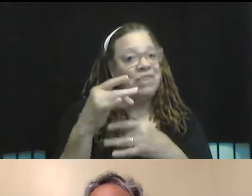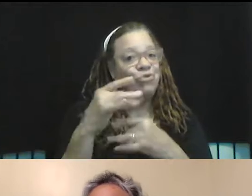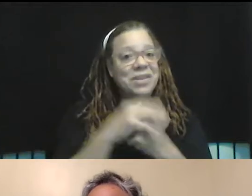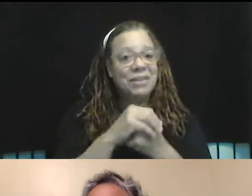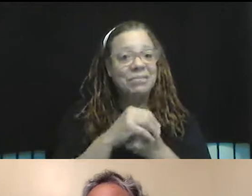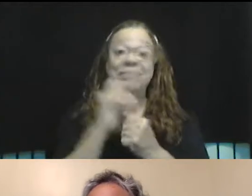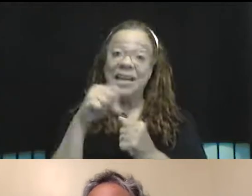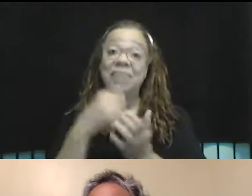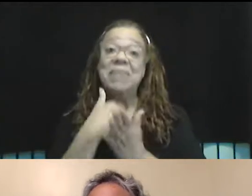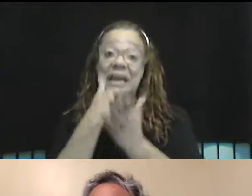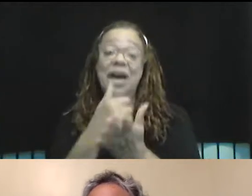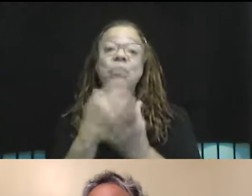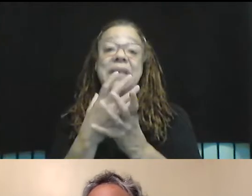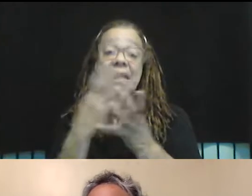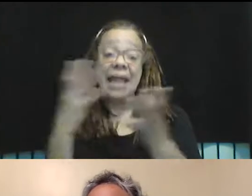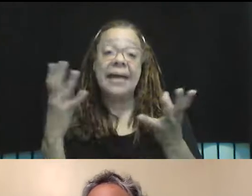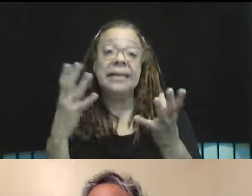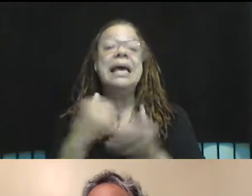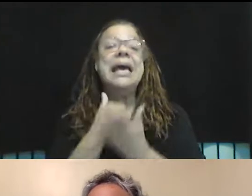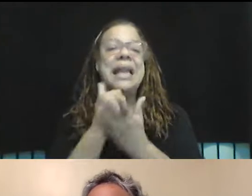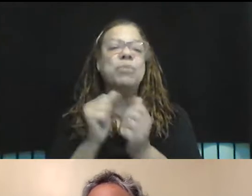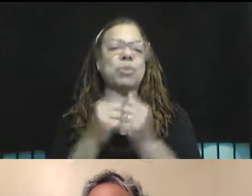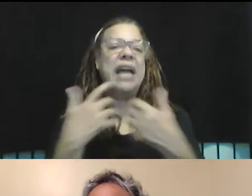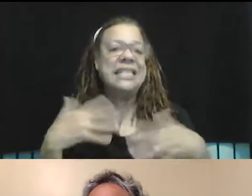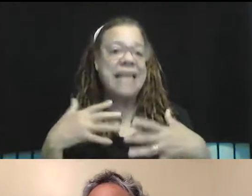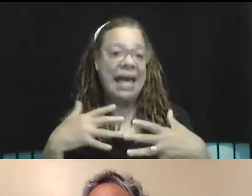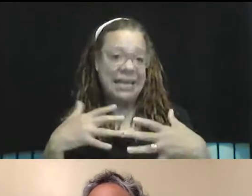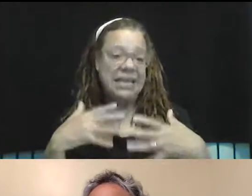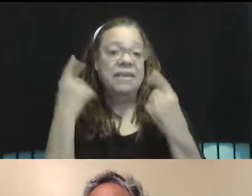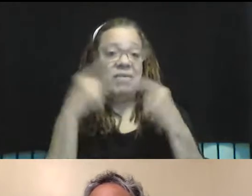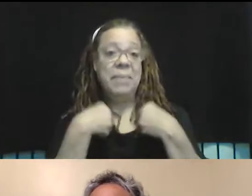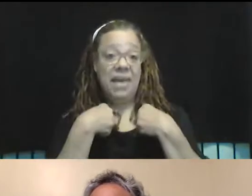Yeah. Well, Anxiety. It just helps with anxiety, period, for me.